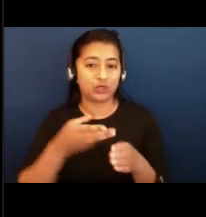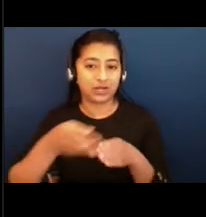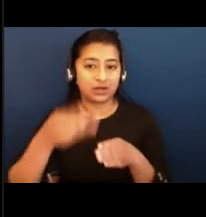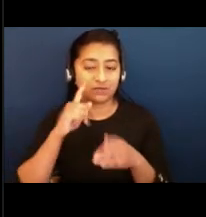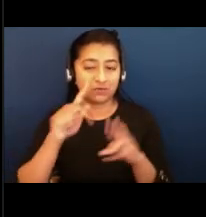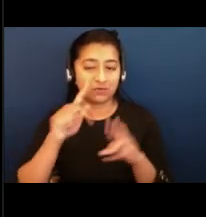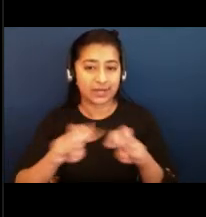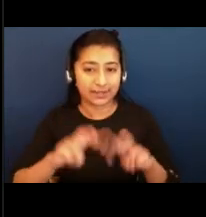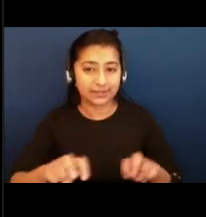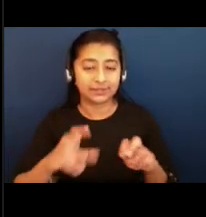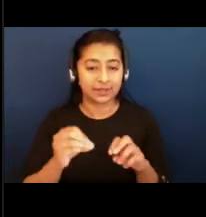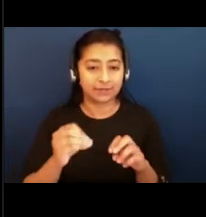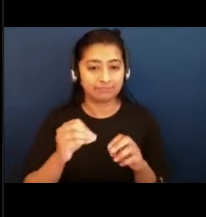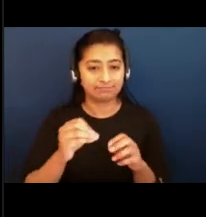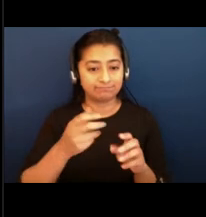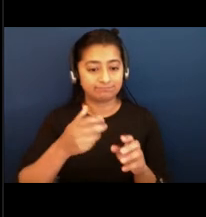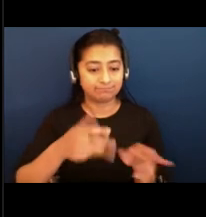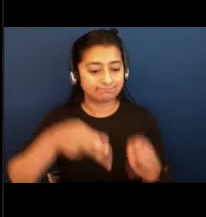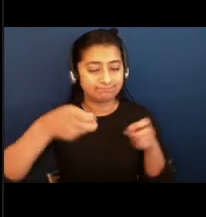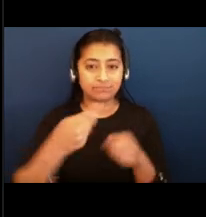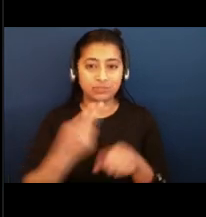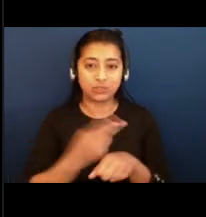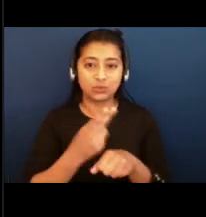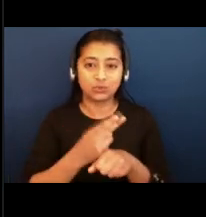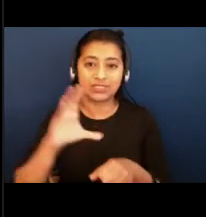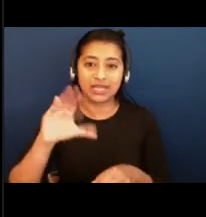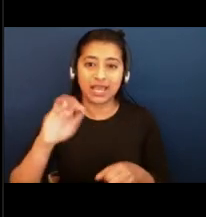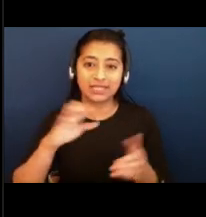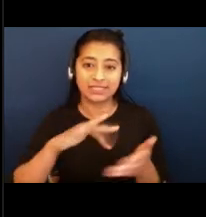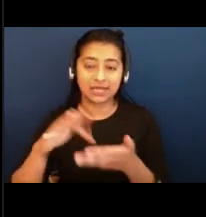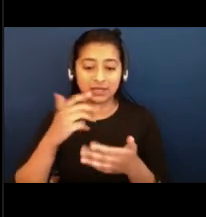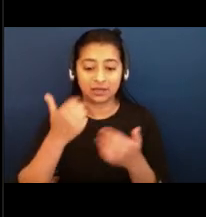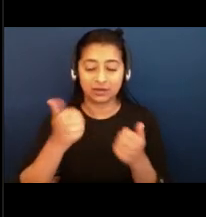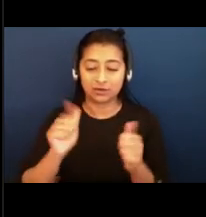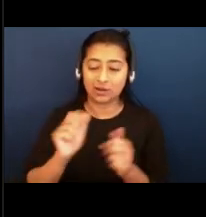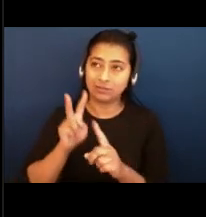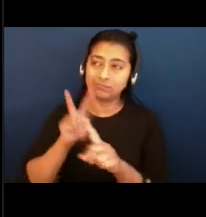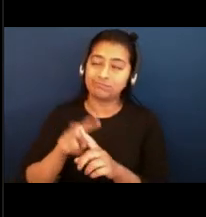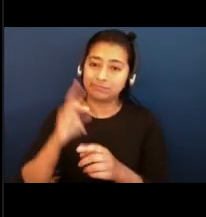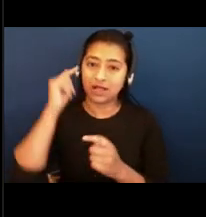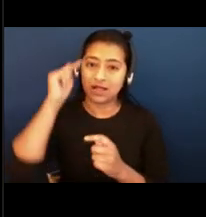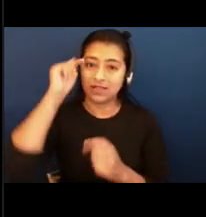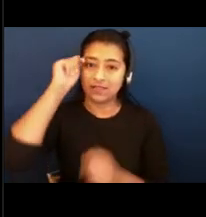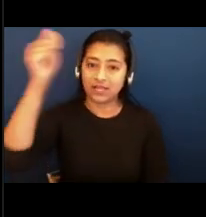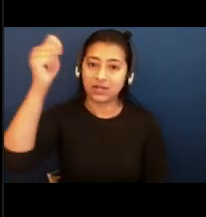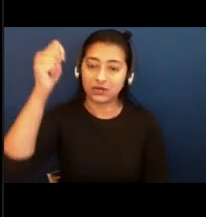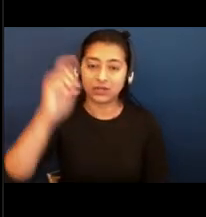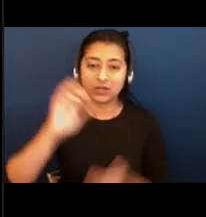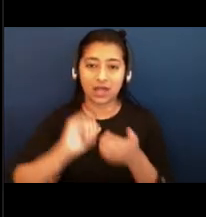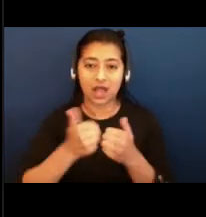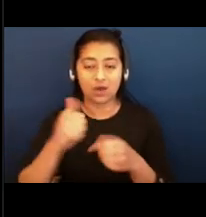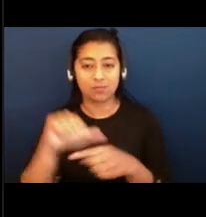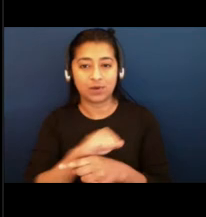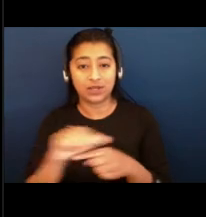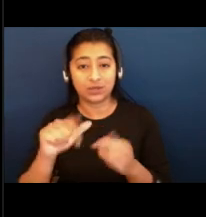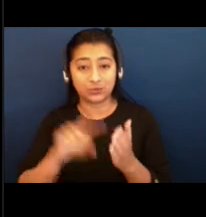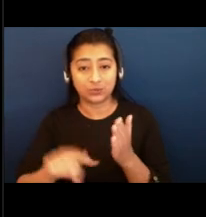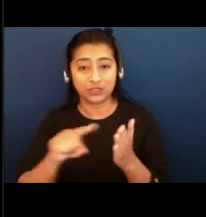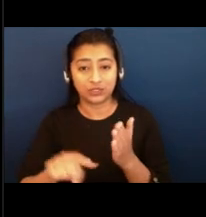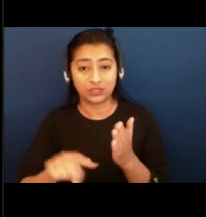and extrapolating from these case studies to theorize about the ways of practicing research,